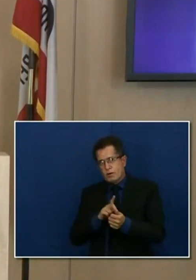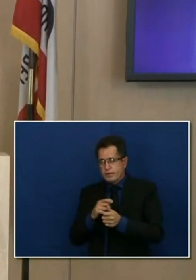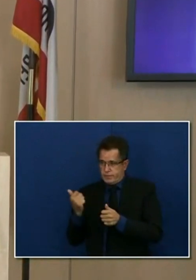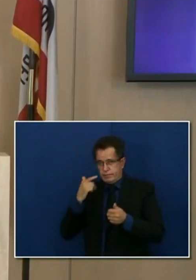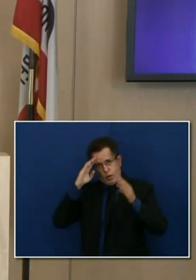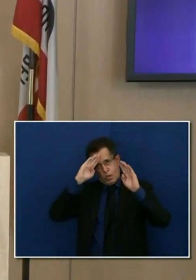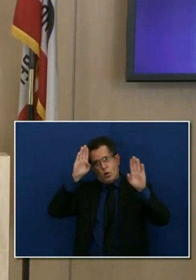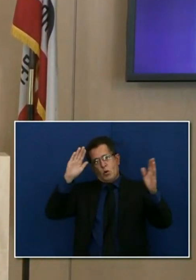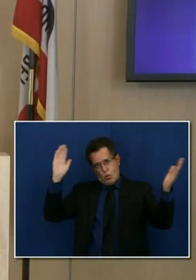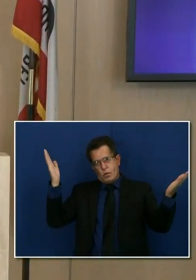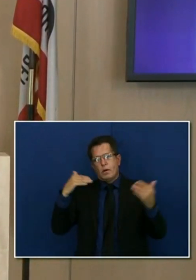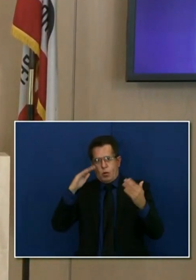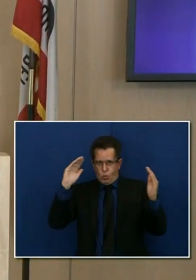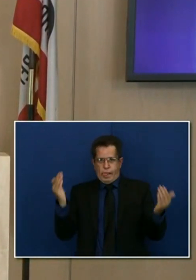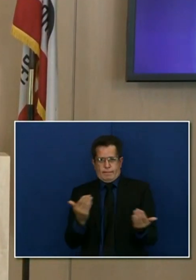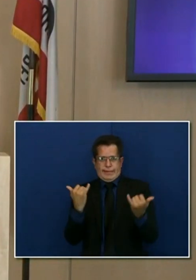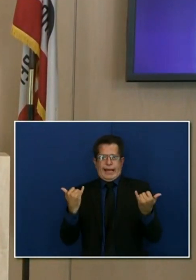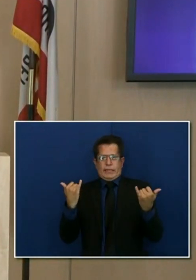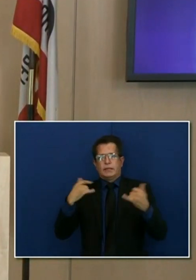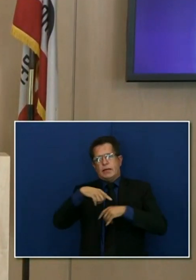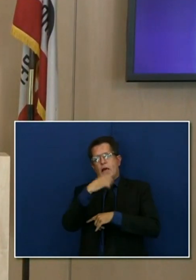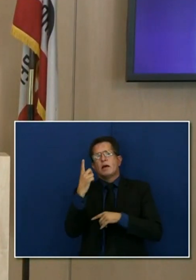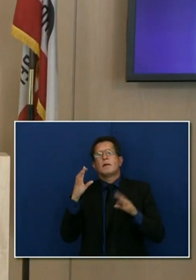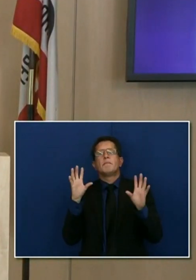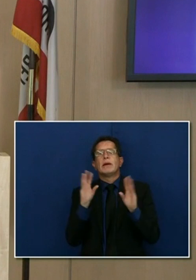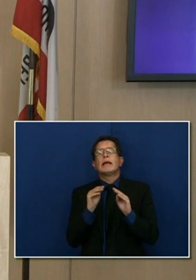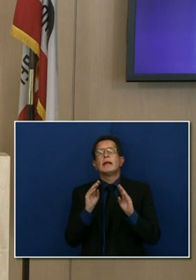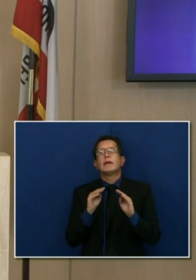Welcome, everyone, to today's briefing, and thank you so much,